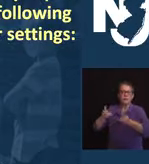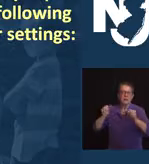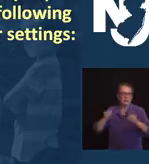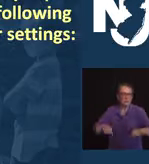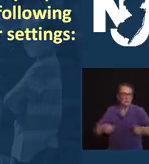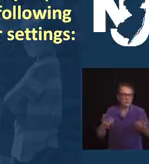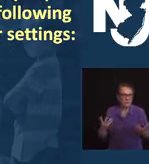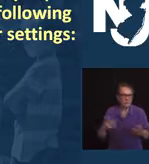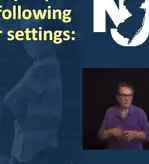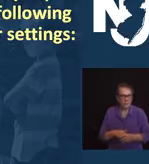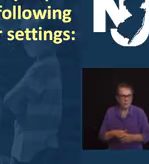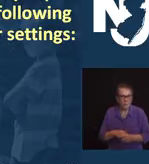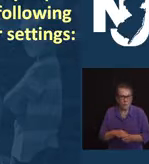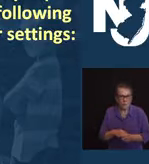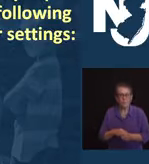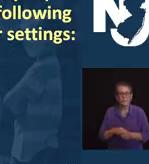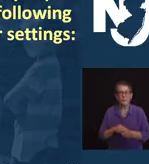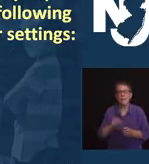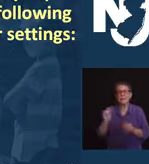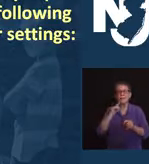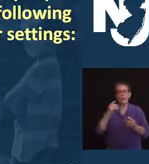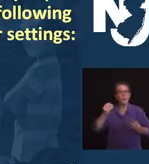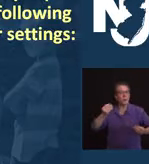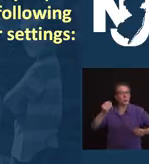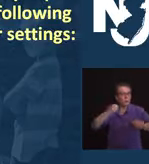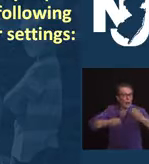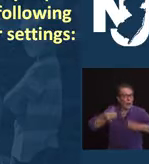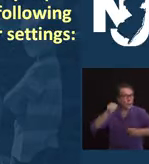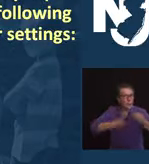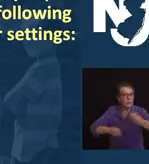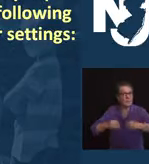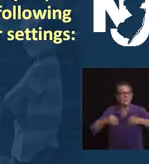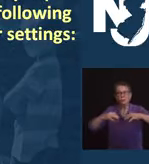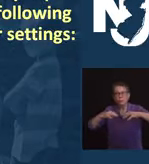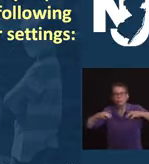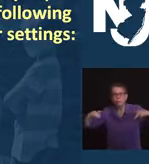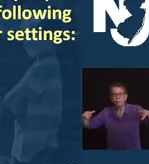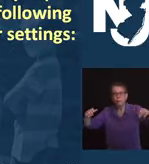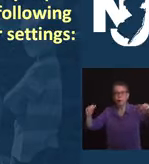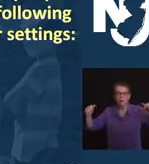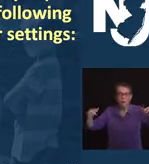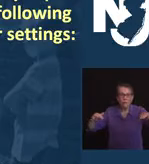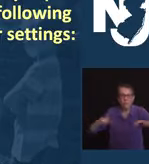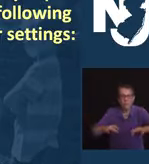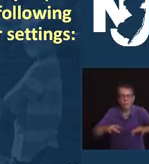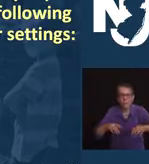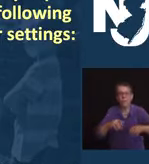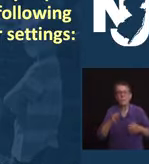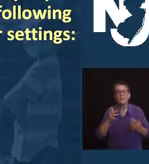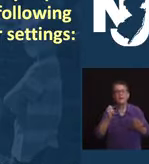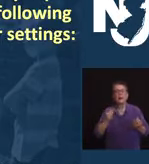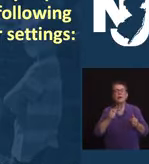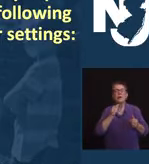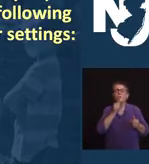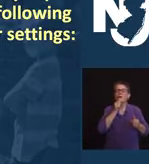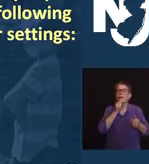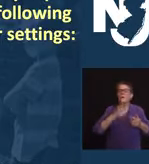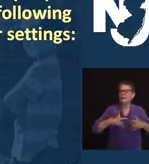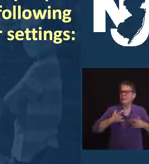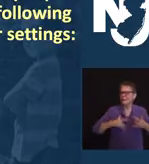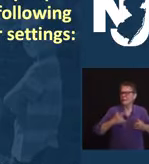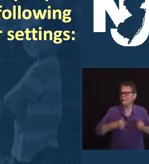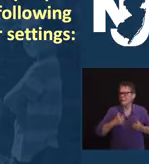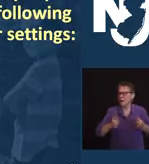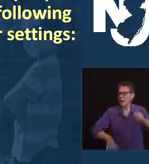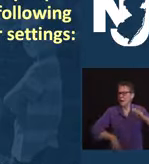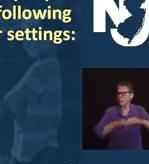host indoor celebrations and other private events at 35% of the room's capacity, or up to 150 persons.